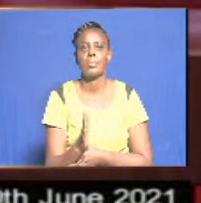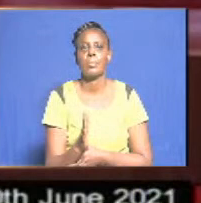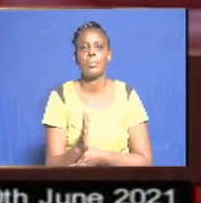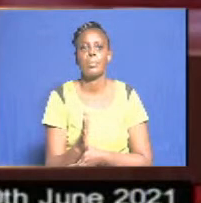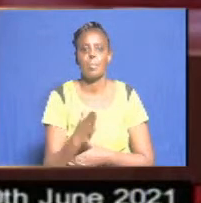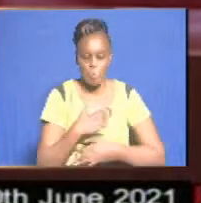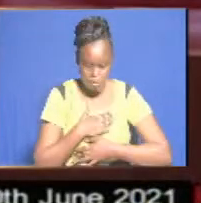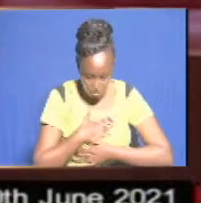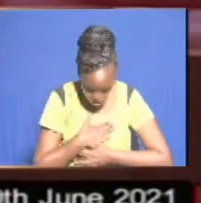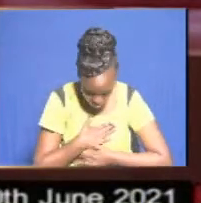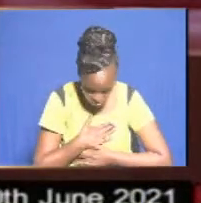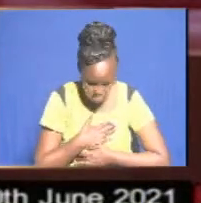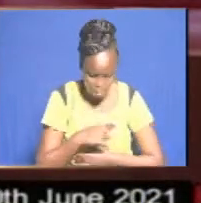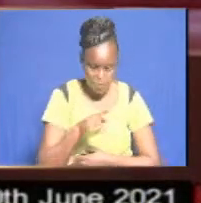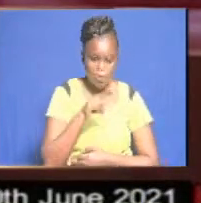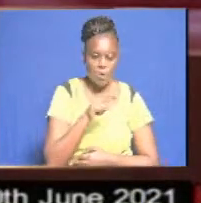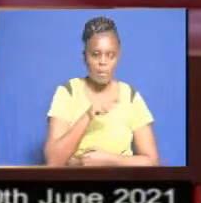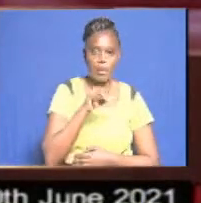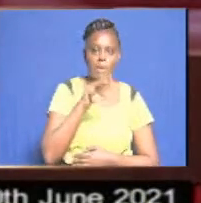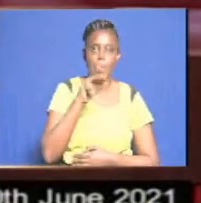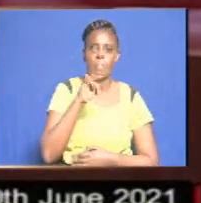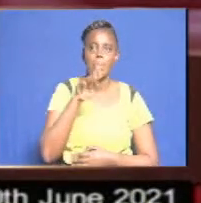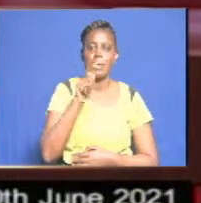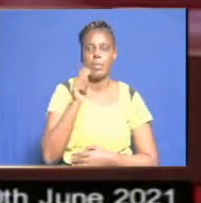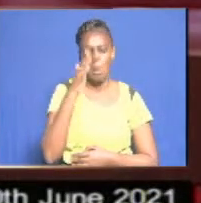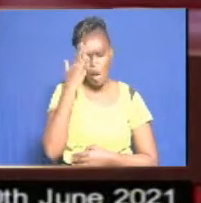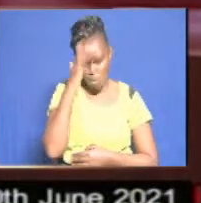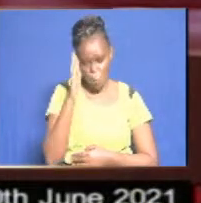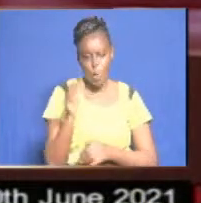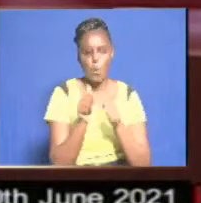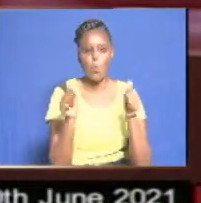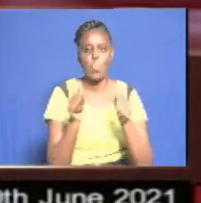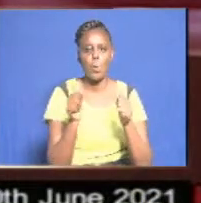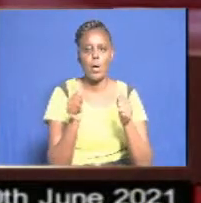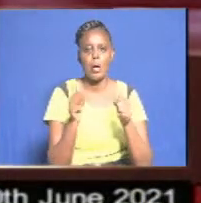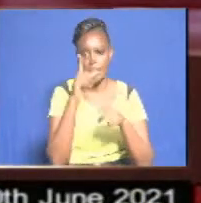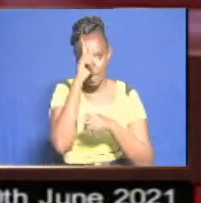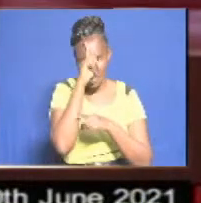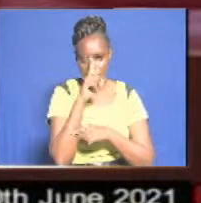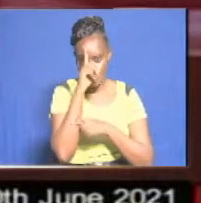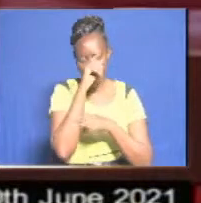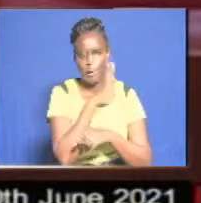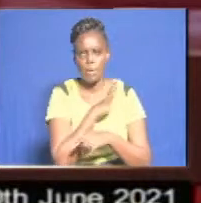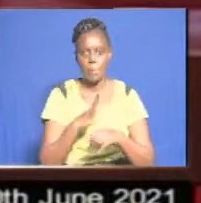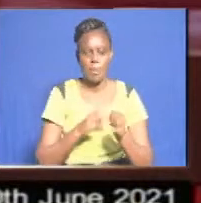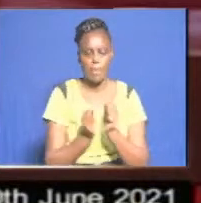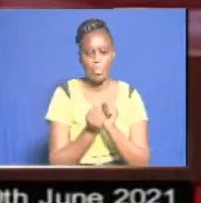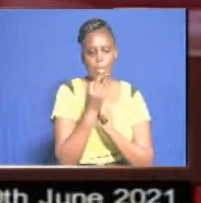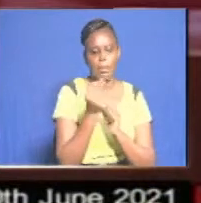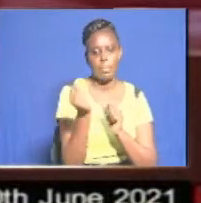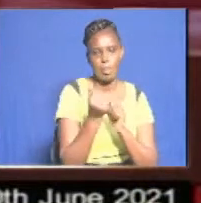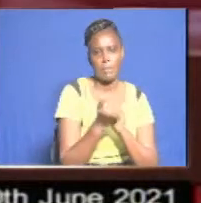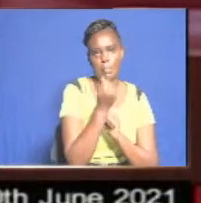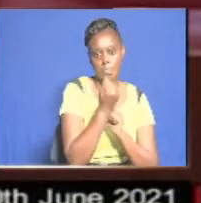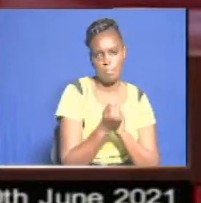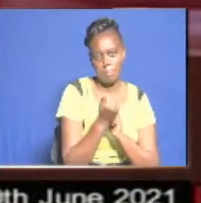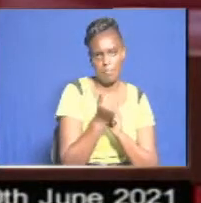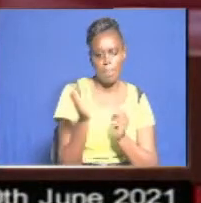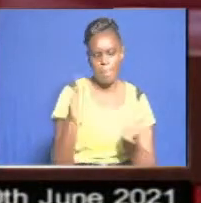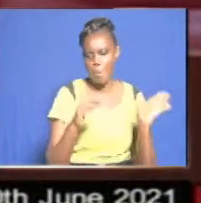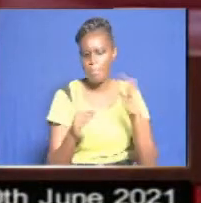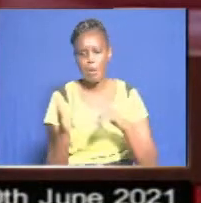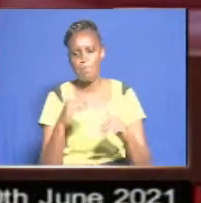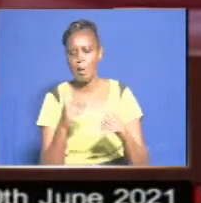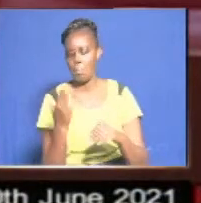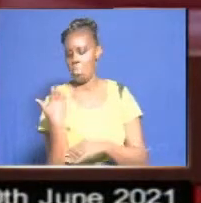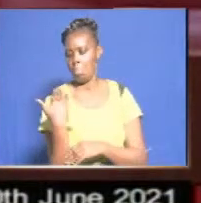Honorable Nyamita, my good friend, knows very well that this is a very, very serious committee. From 13th May, we just came back the